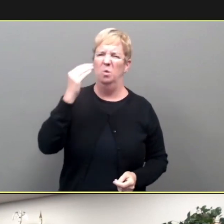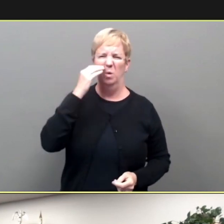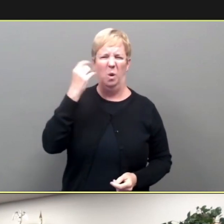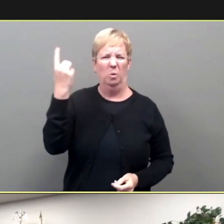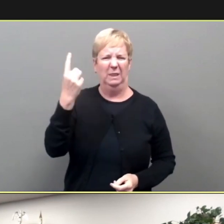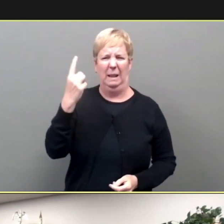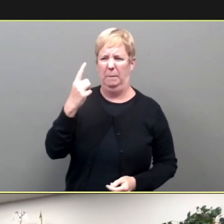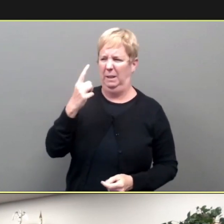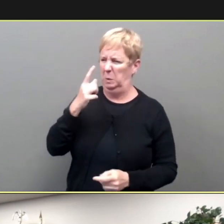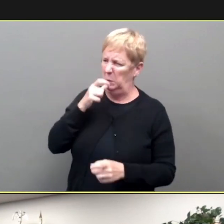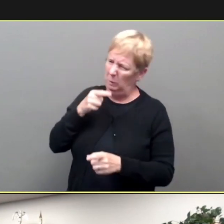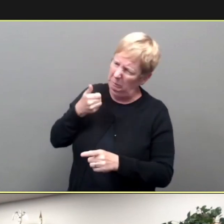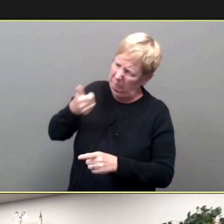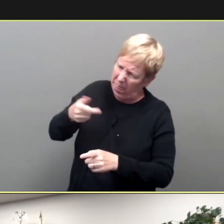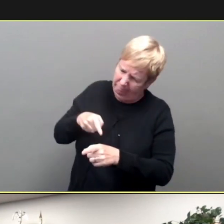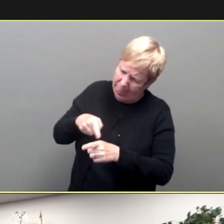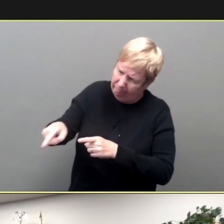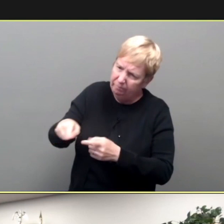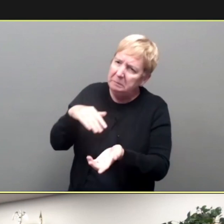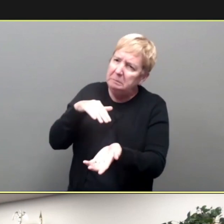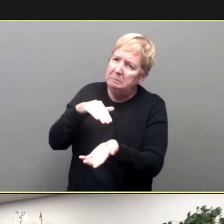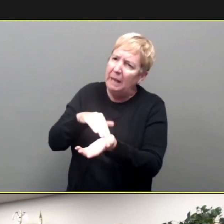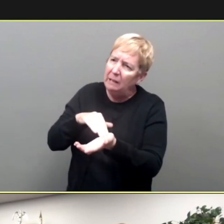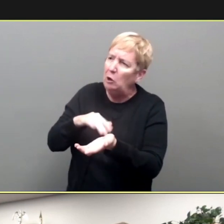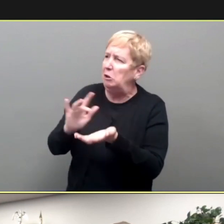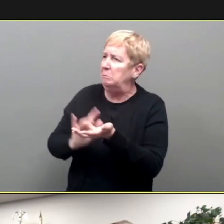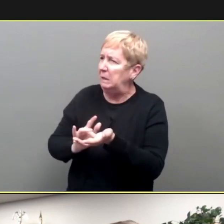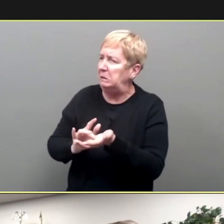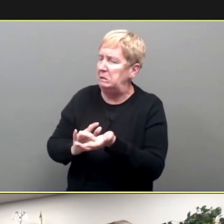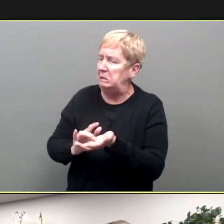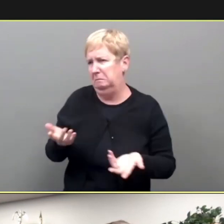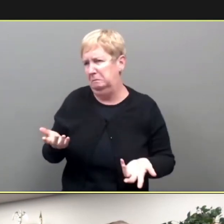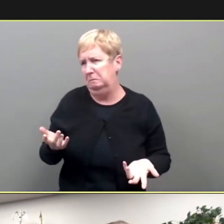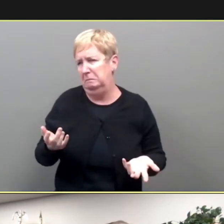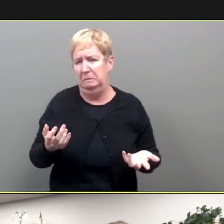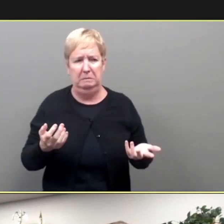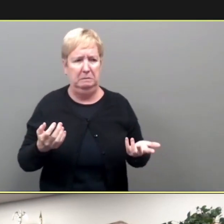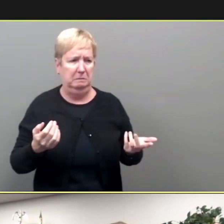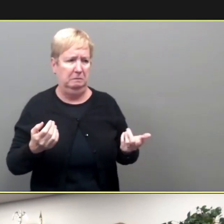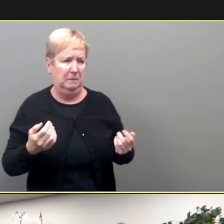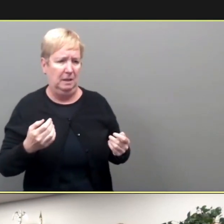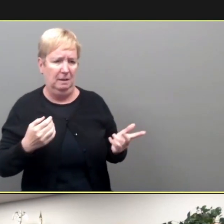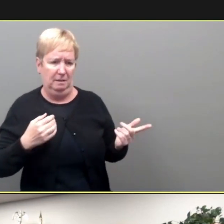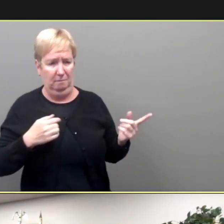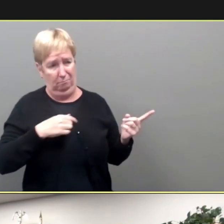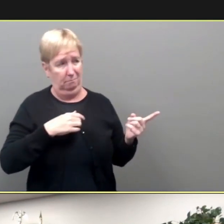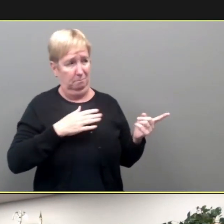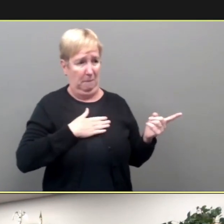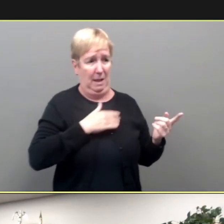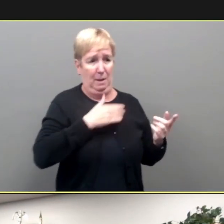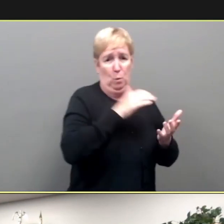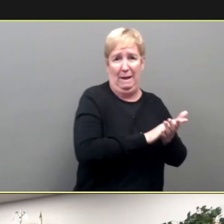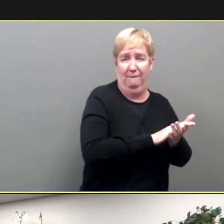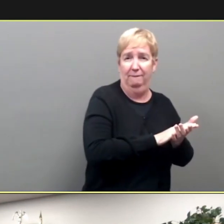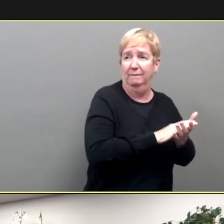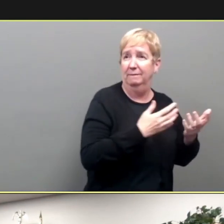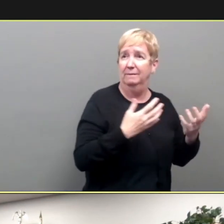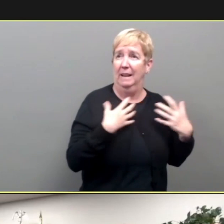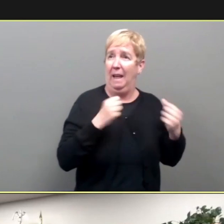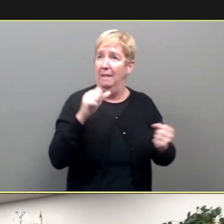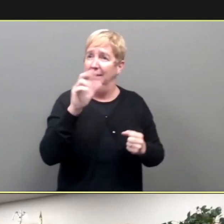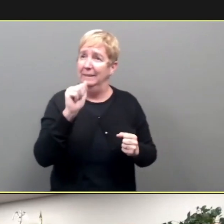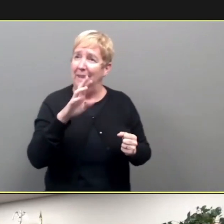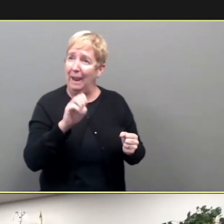got enough of them in our state that, I have a healthcare worker that lives in my house, my wife. And so for